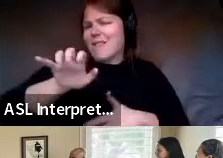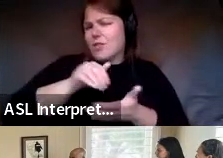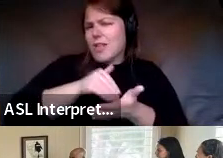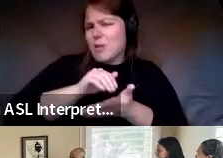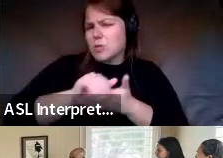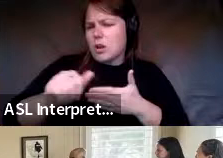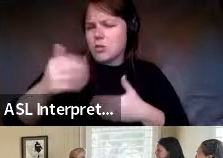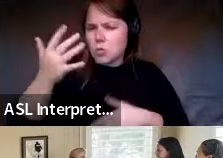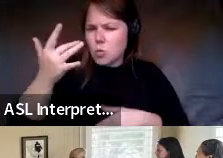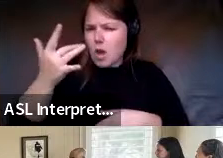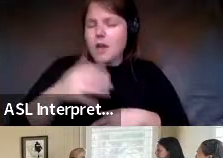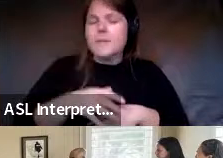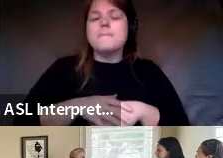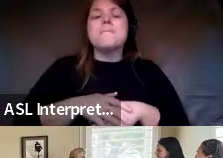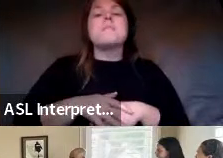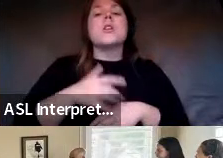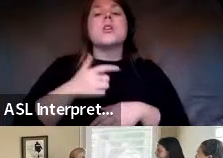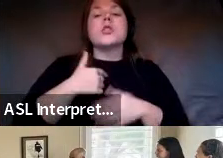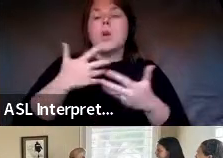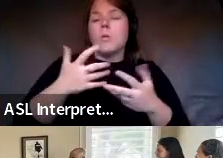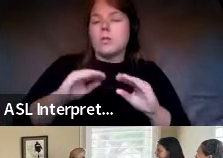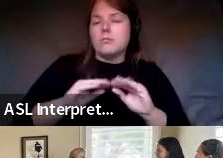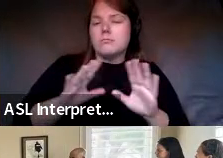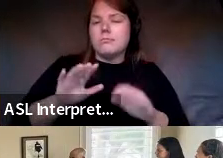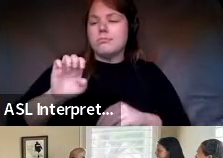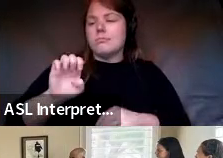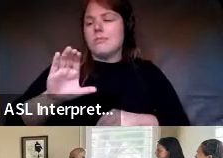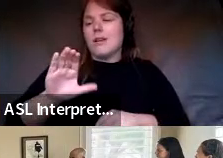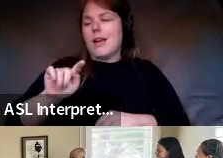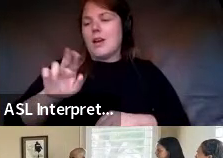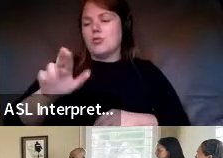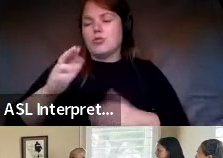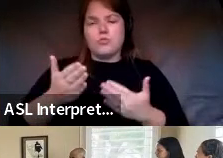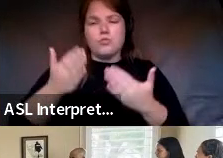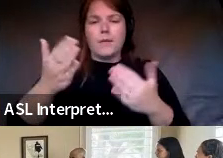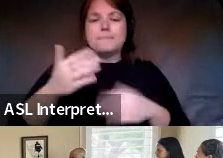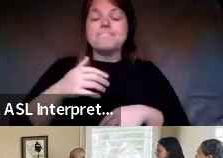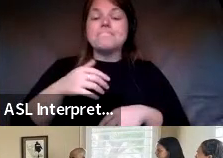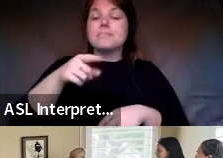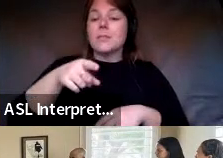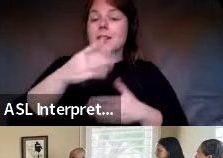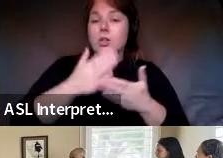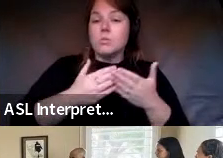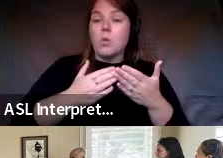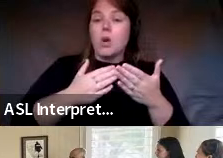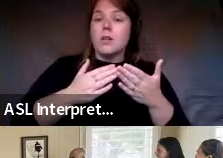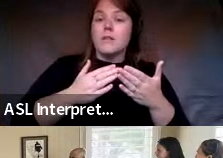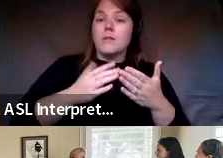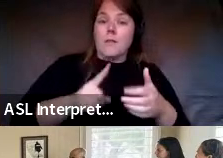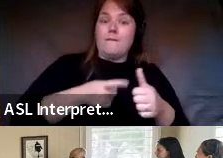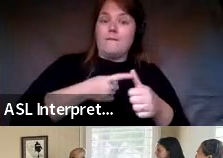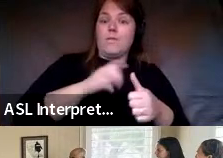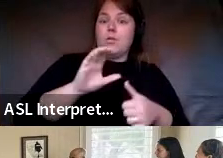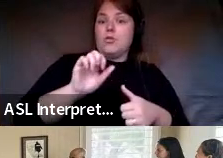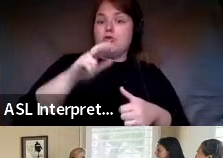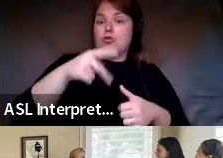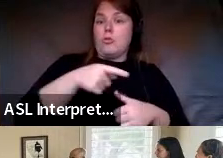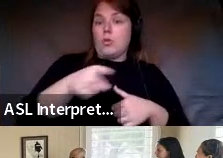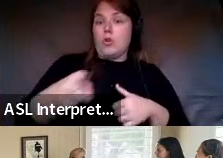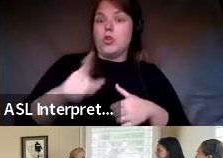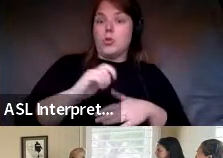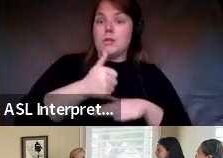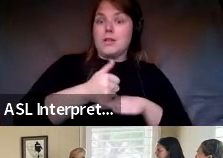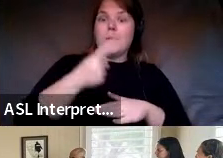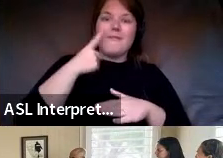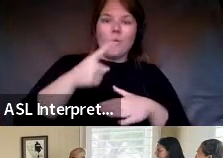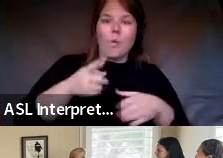reframe just so everyone knows, and Hector, you brought this up. This is part of the original SERP that you all allocated to bike